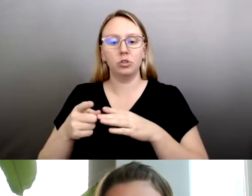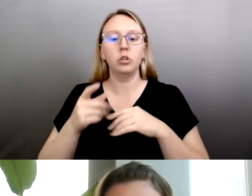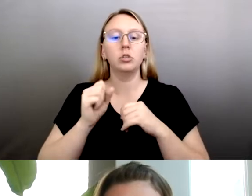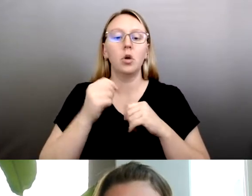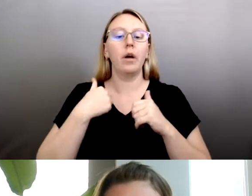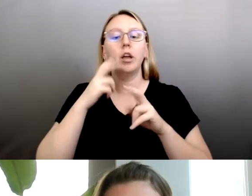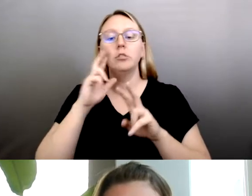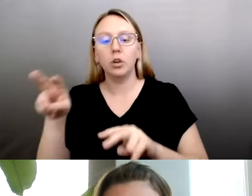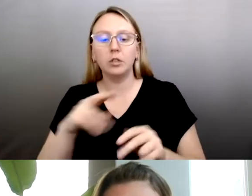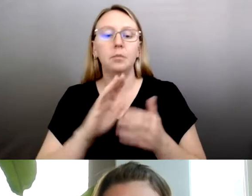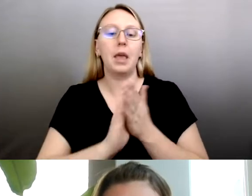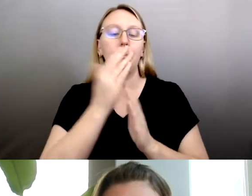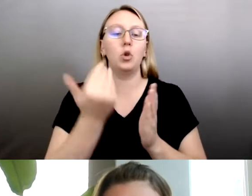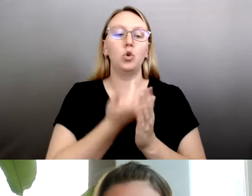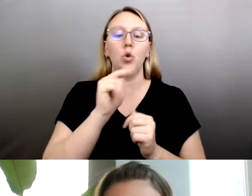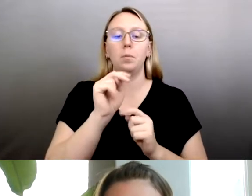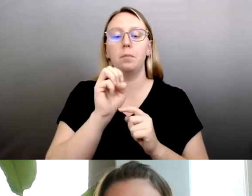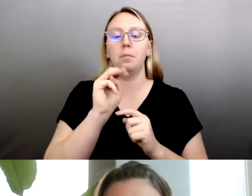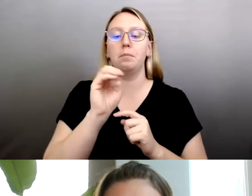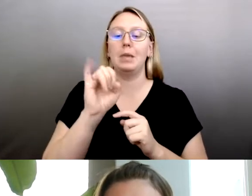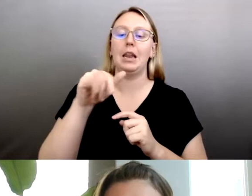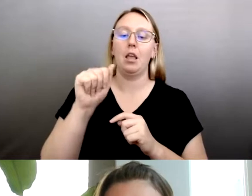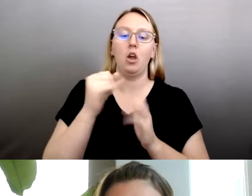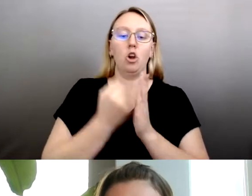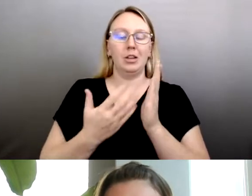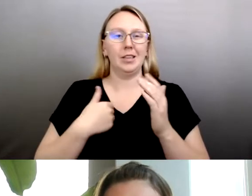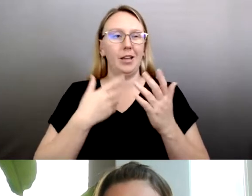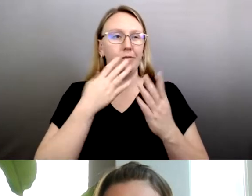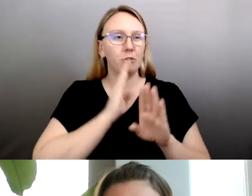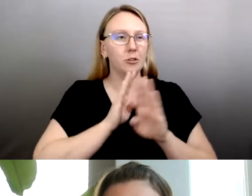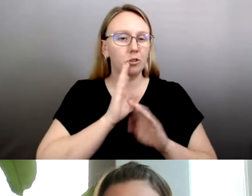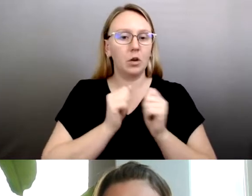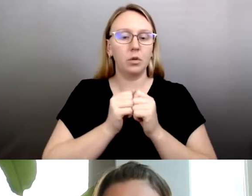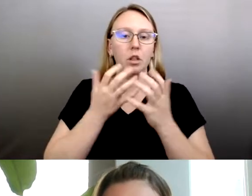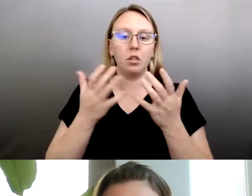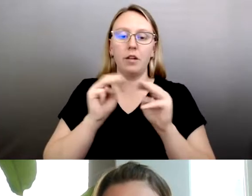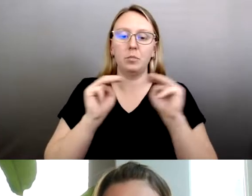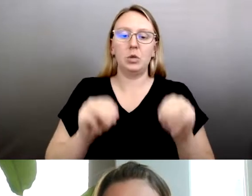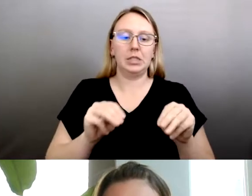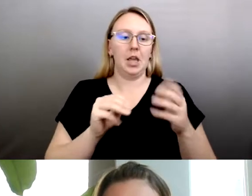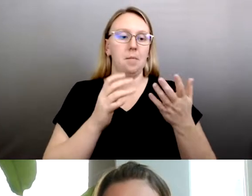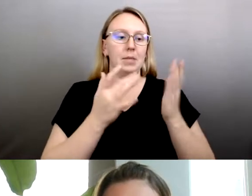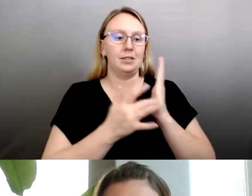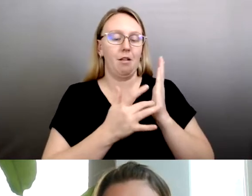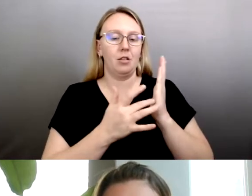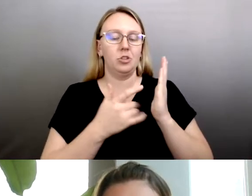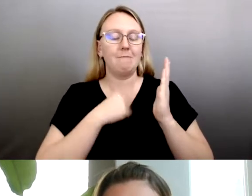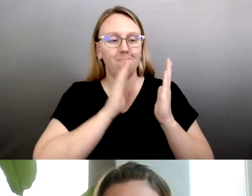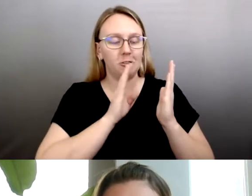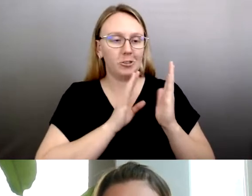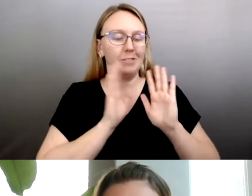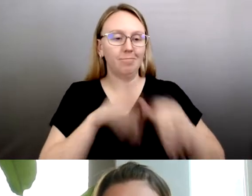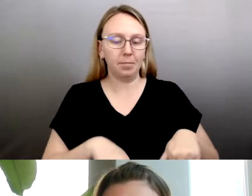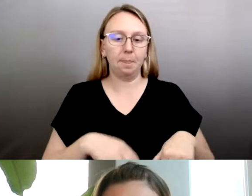media artist. And I just became frustrated with the interfaces of a lot of museum databases. And so I started designing